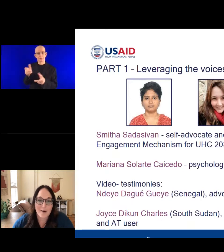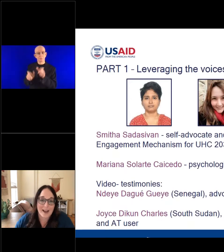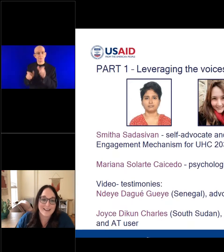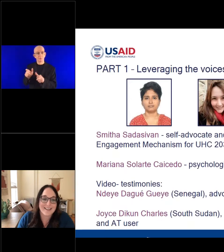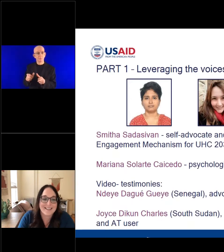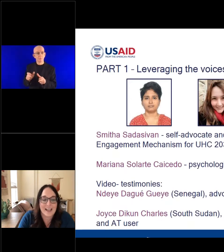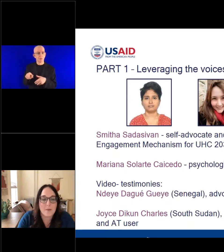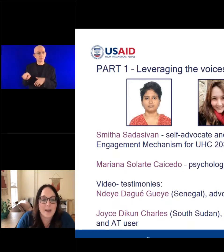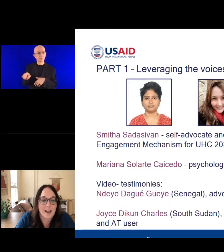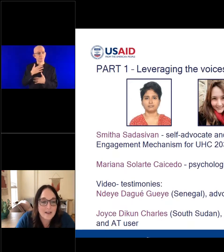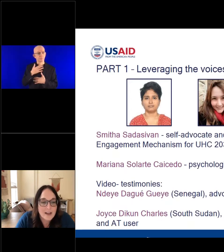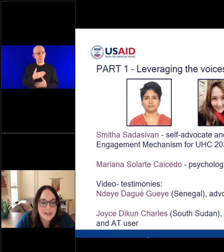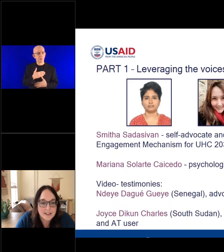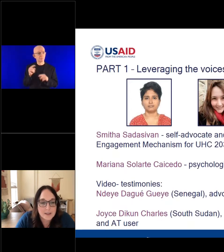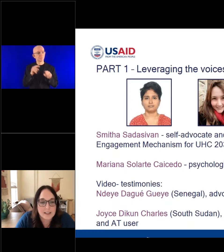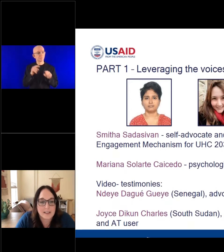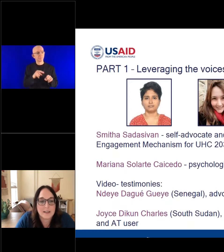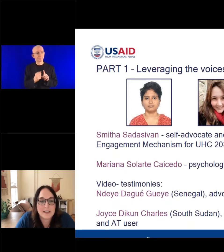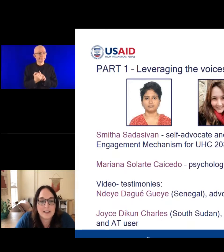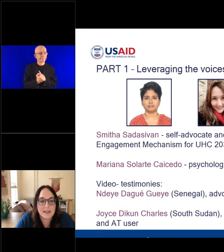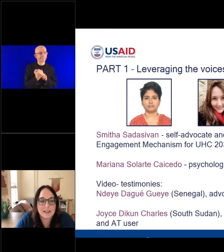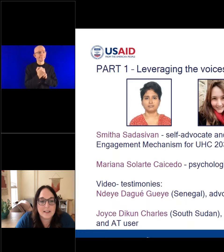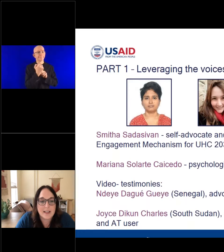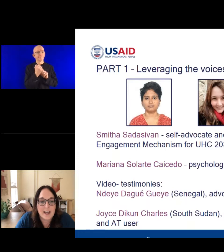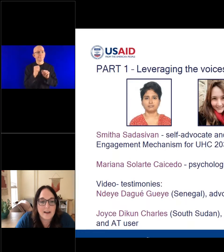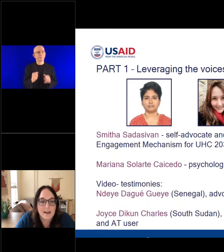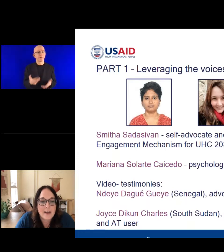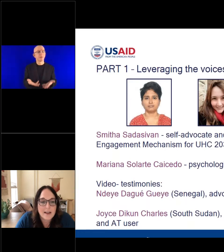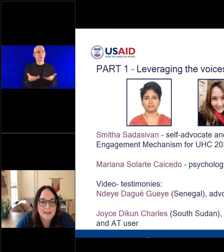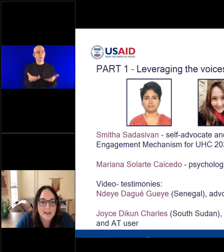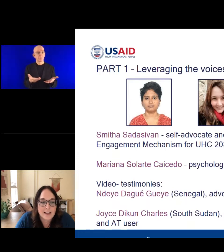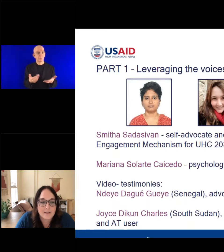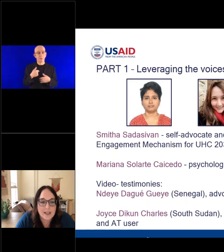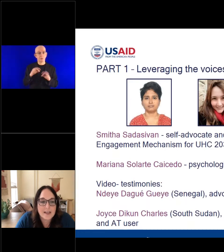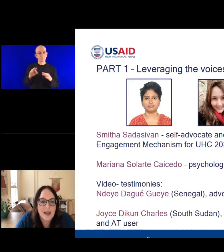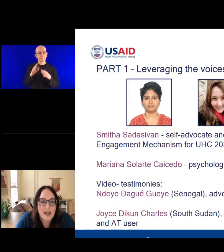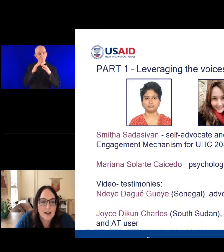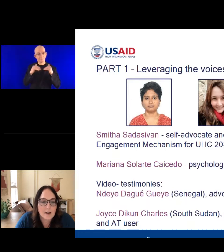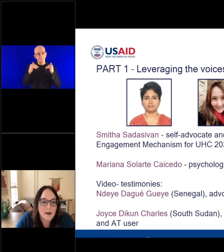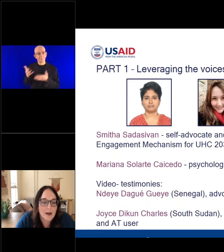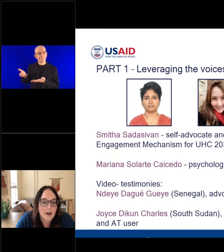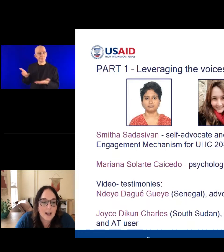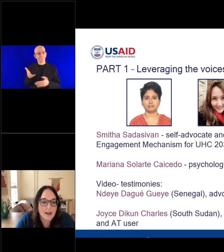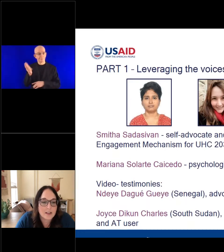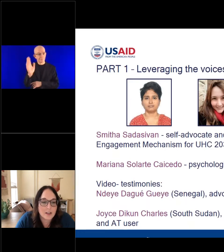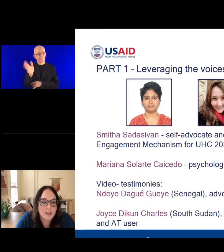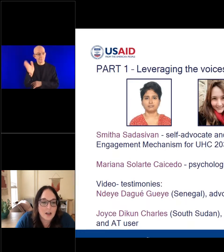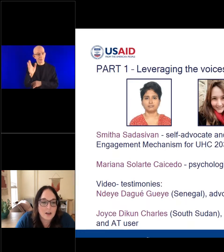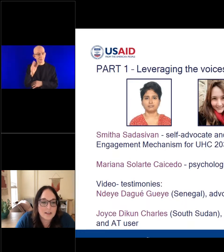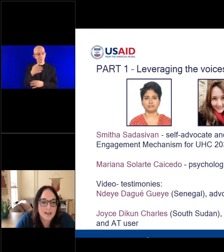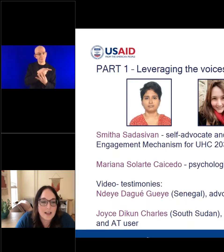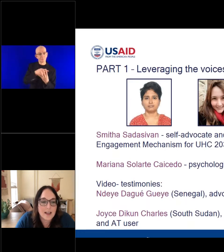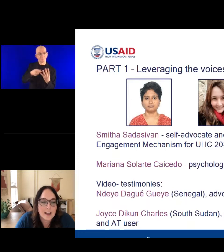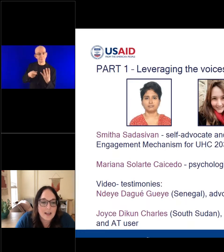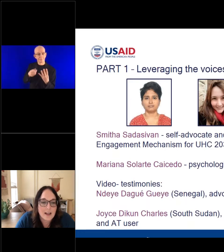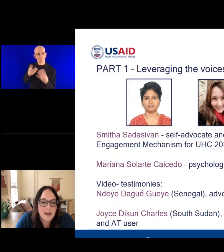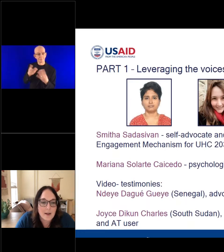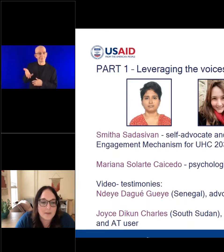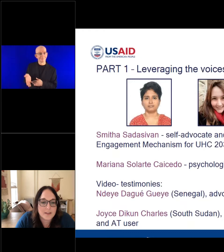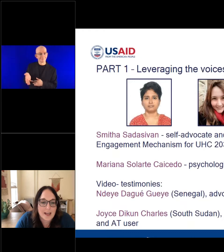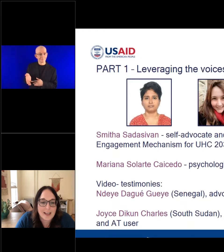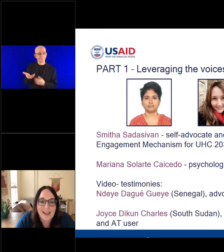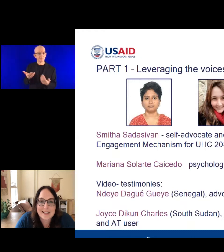our panelists today, we have Smitha Sadasivan and Mariana Solarte